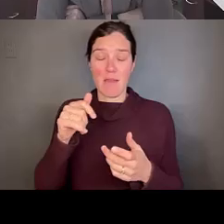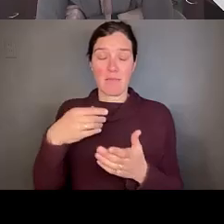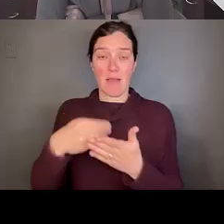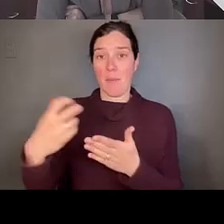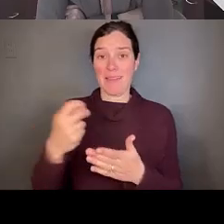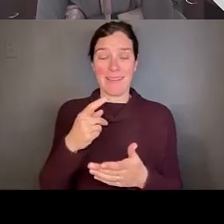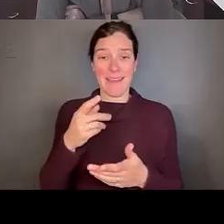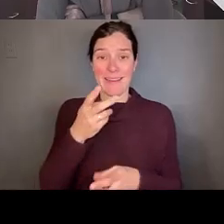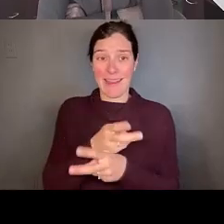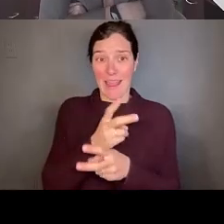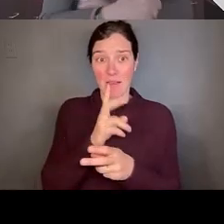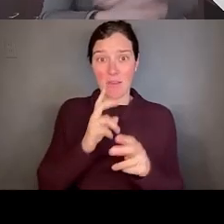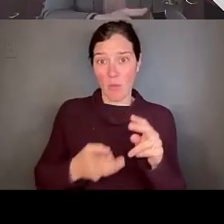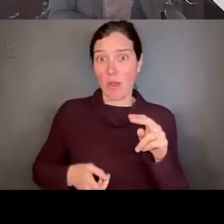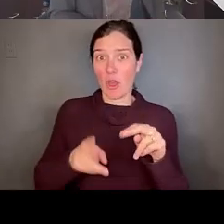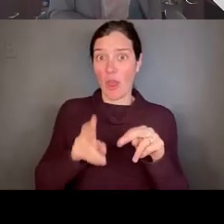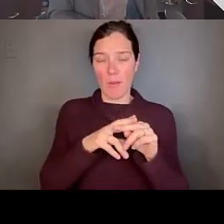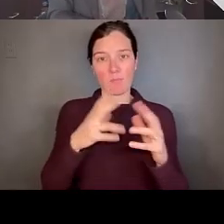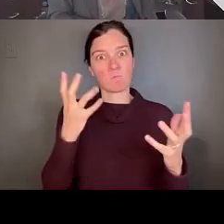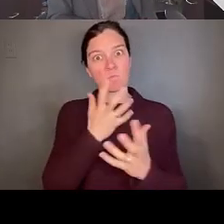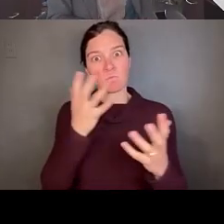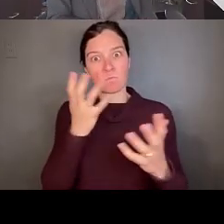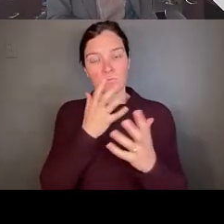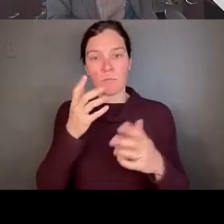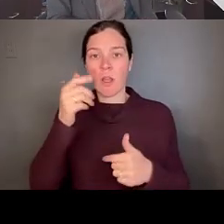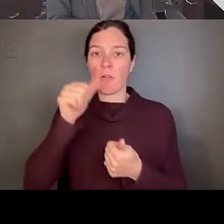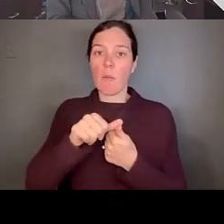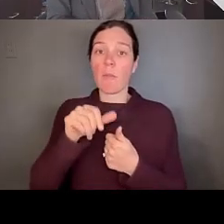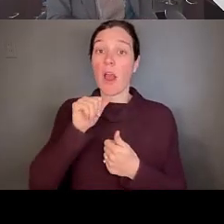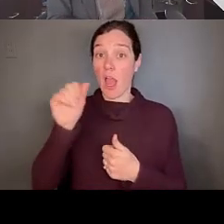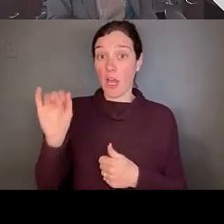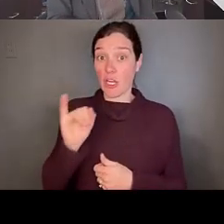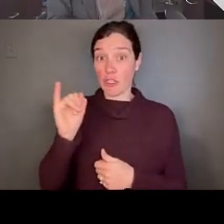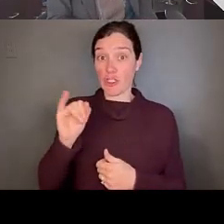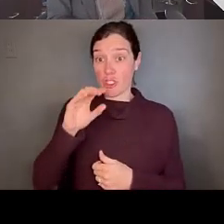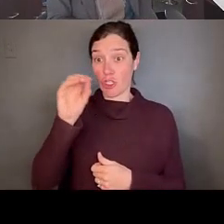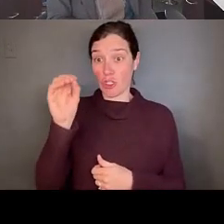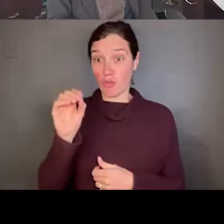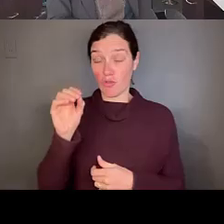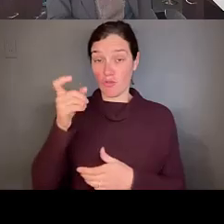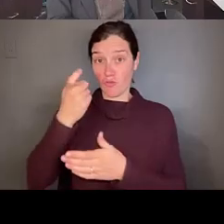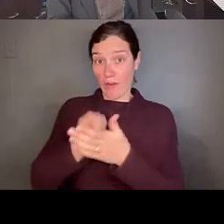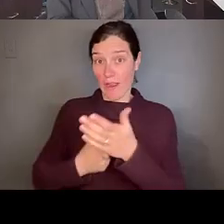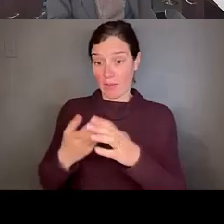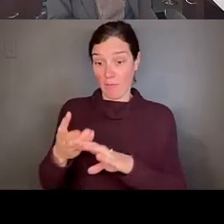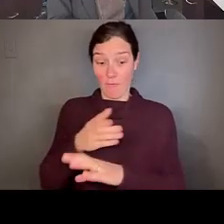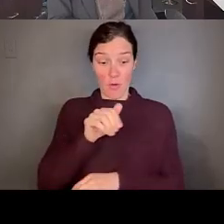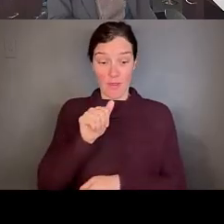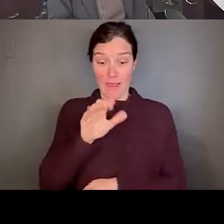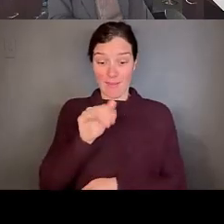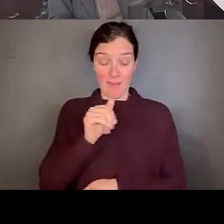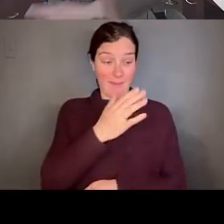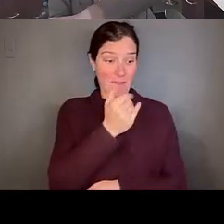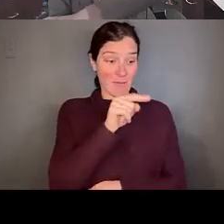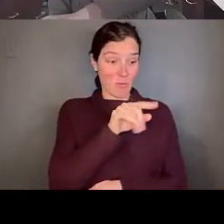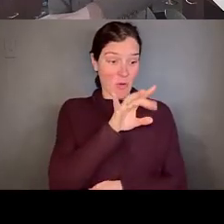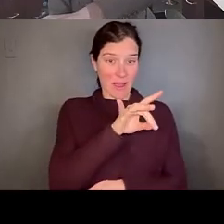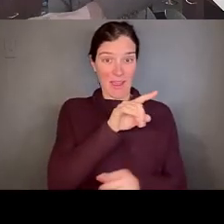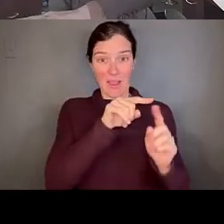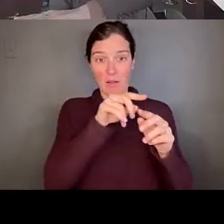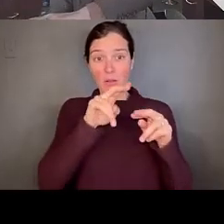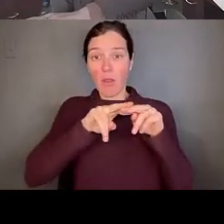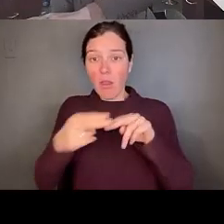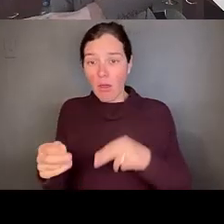wow. And remember, we've taken uninsured rates before the ACA from 15.8 down to a low